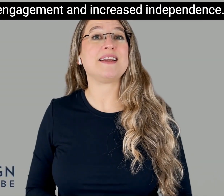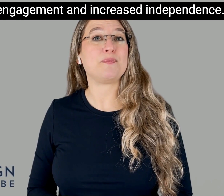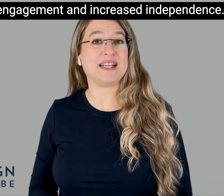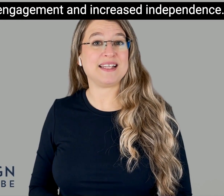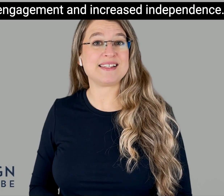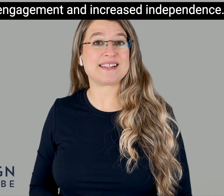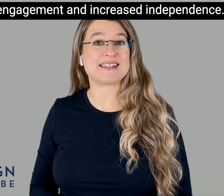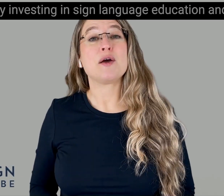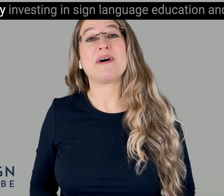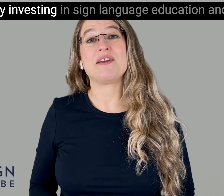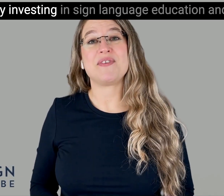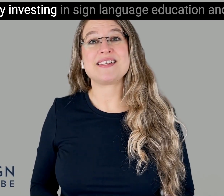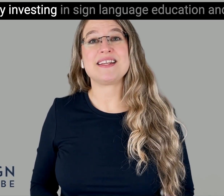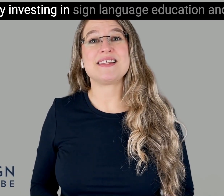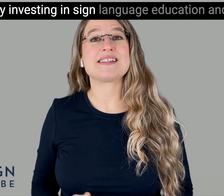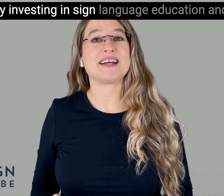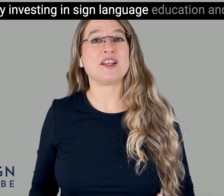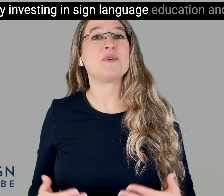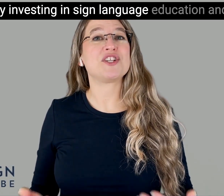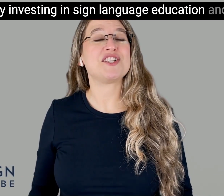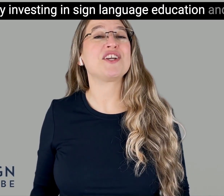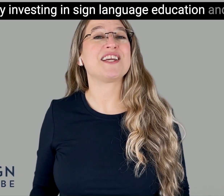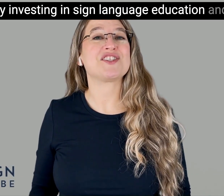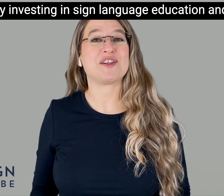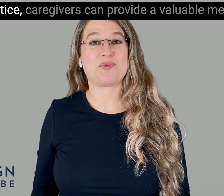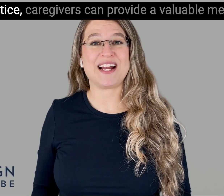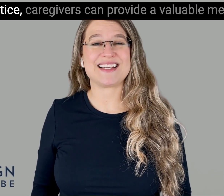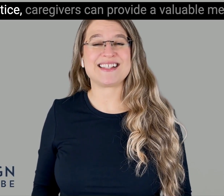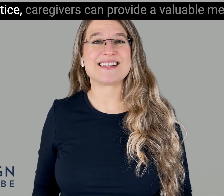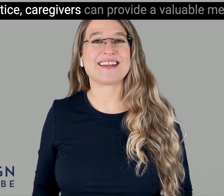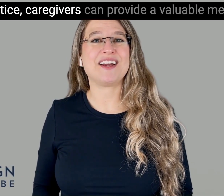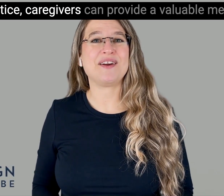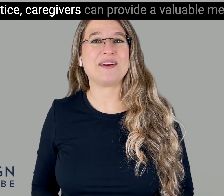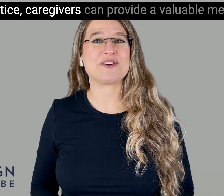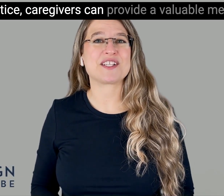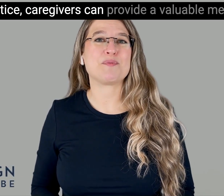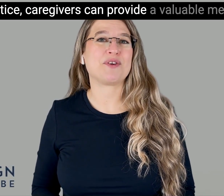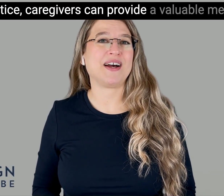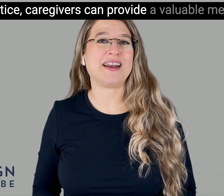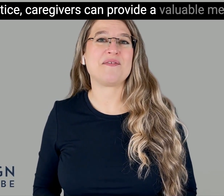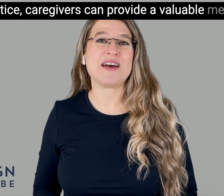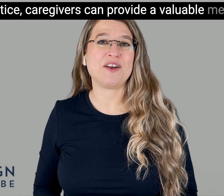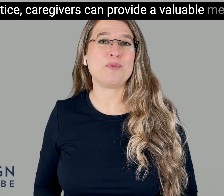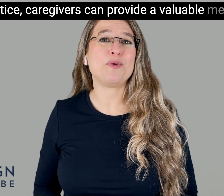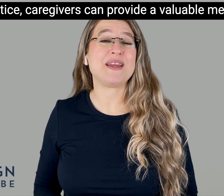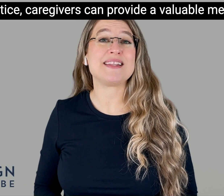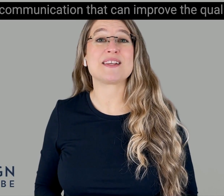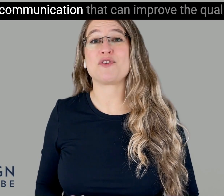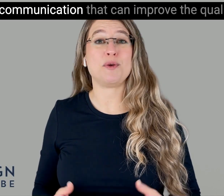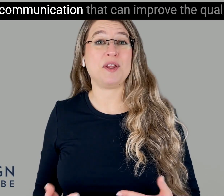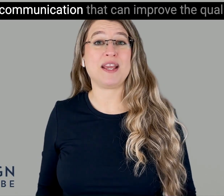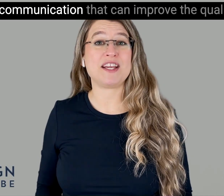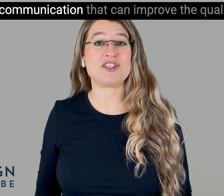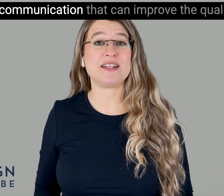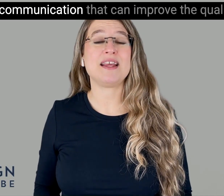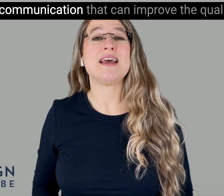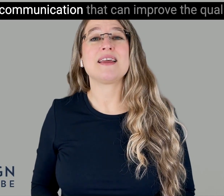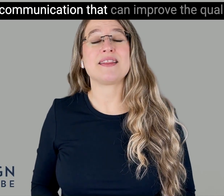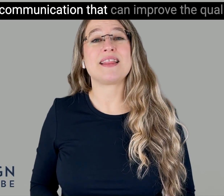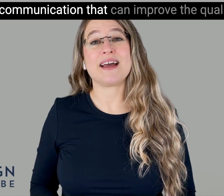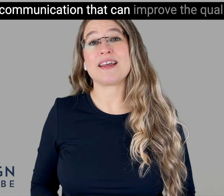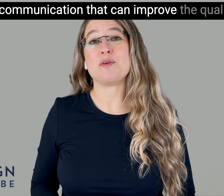increased independence. By investing in sign language education and practice, caregivers can provide a valuable means of